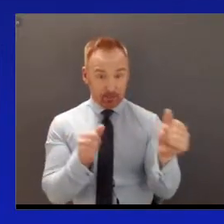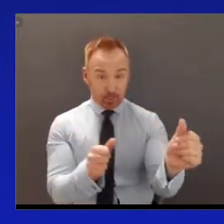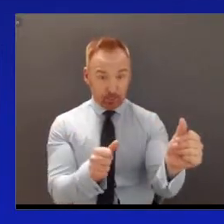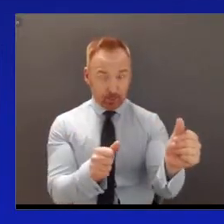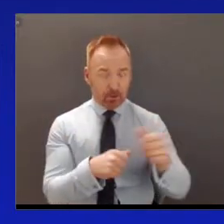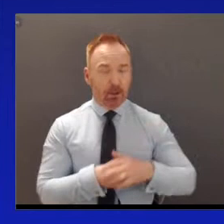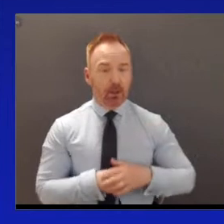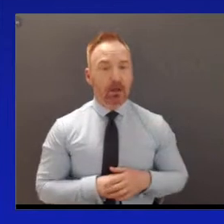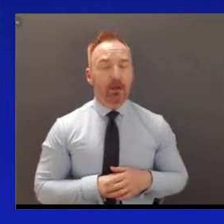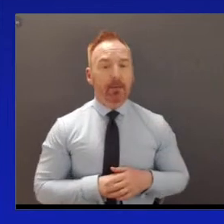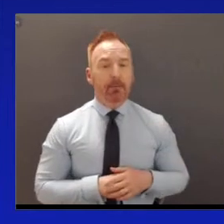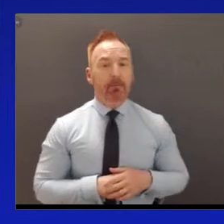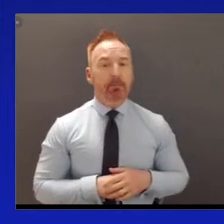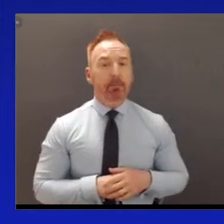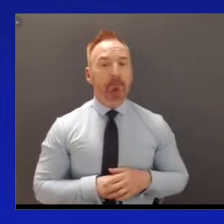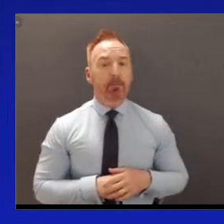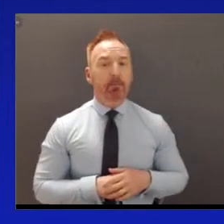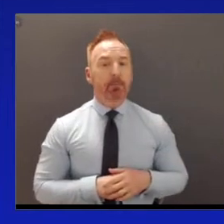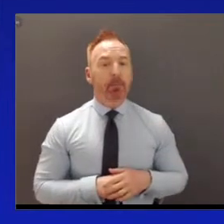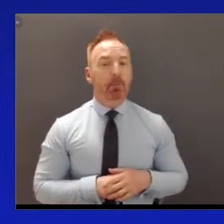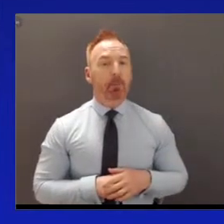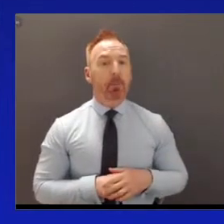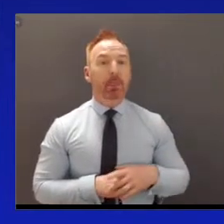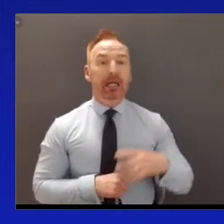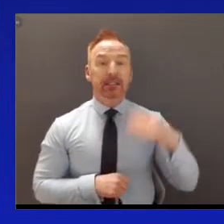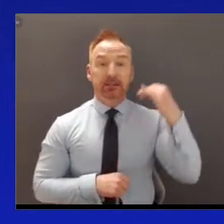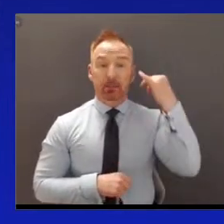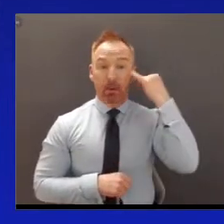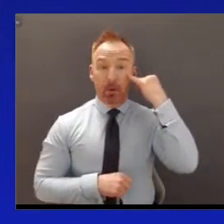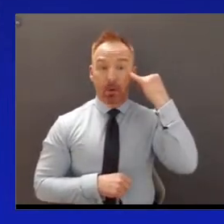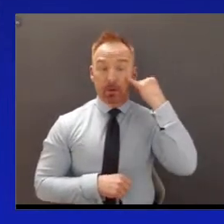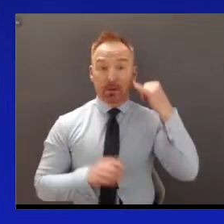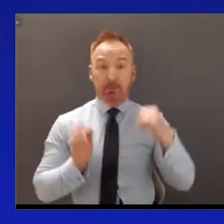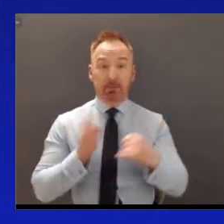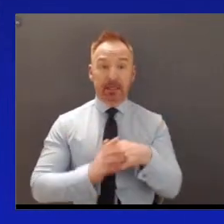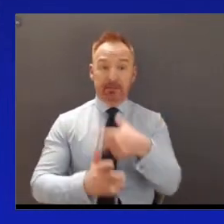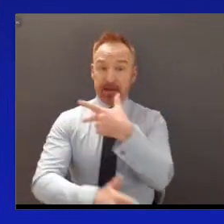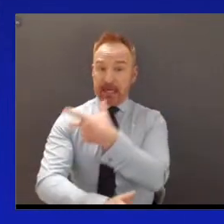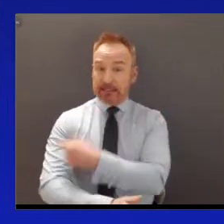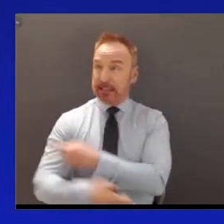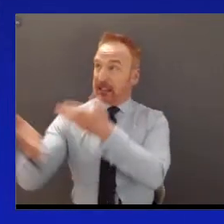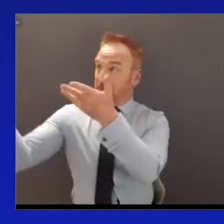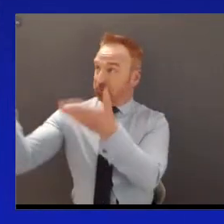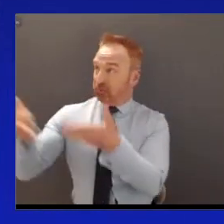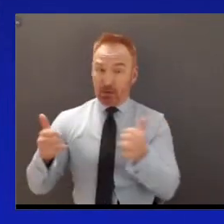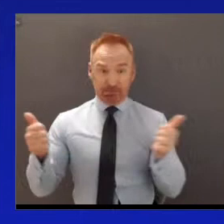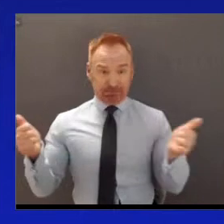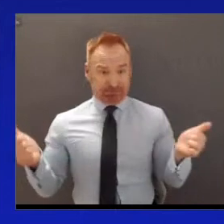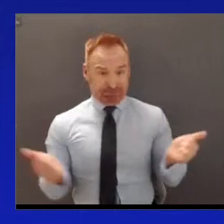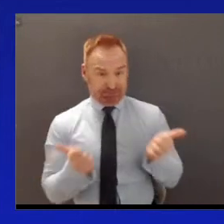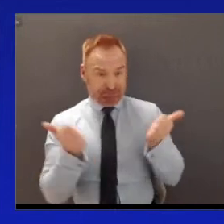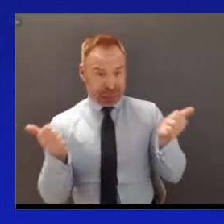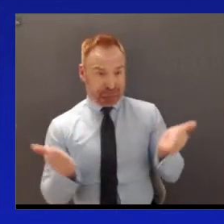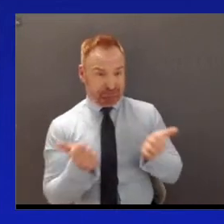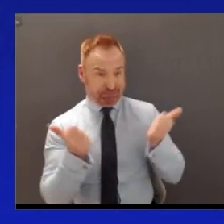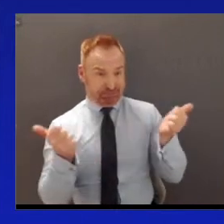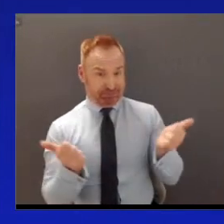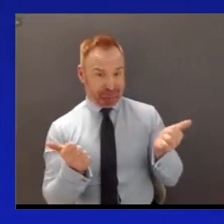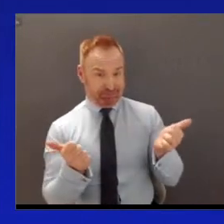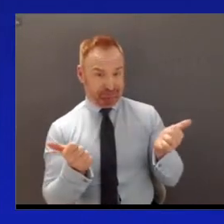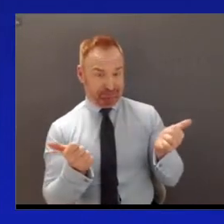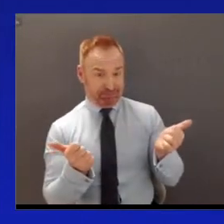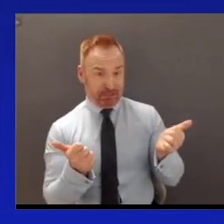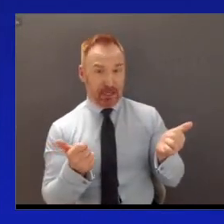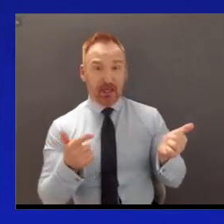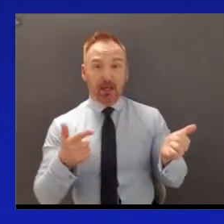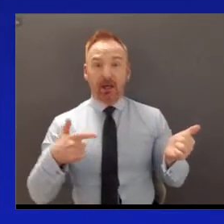And if we had had an abundance of vaccine supply, we could have pivoted